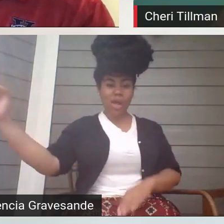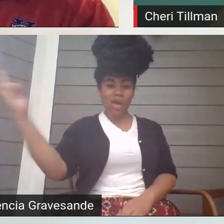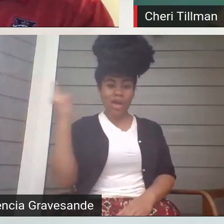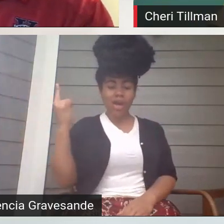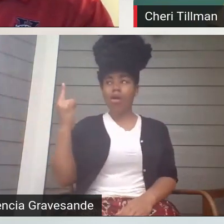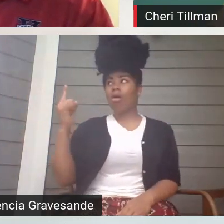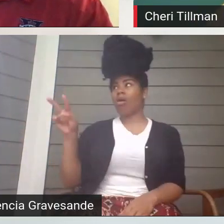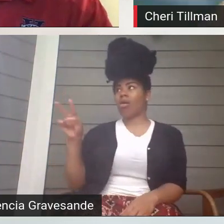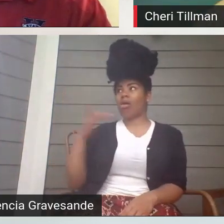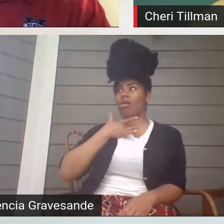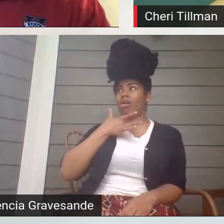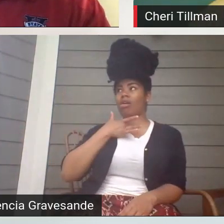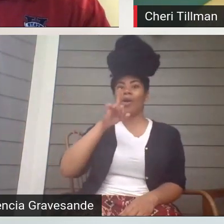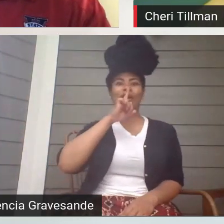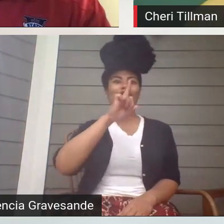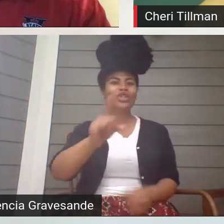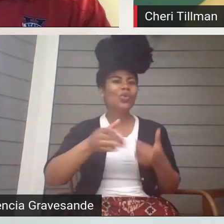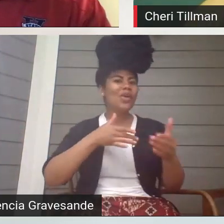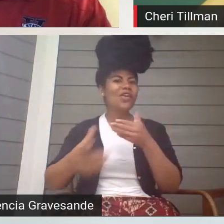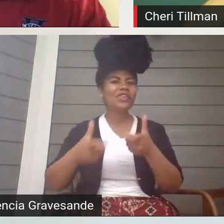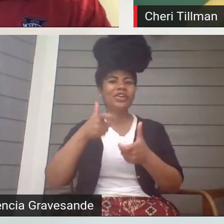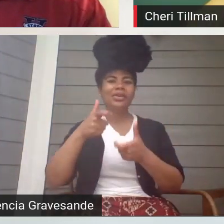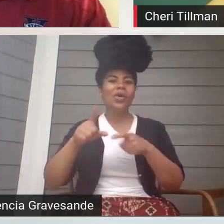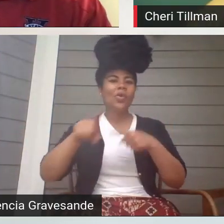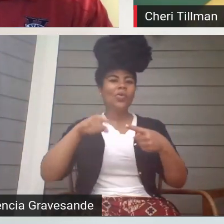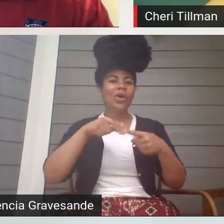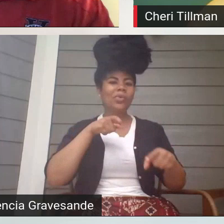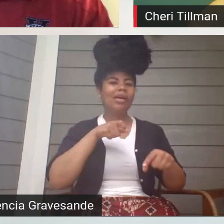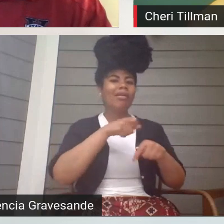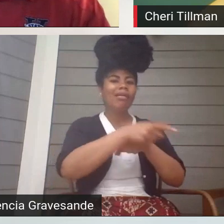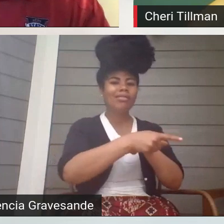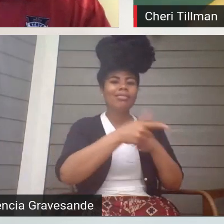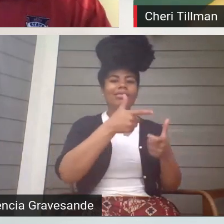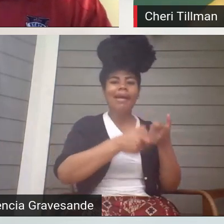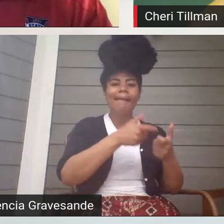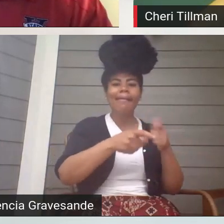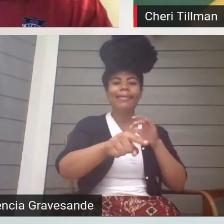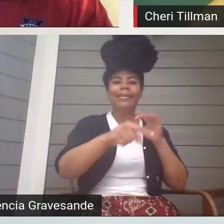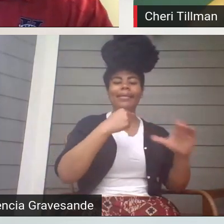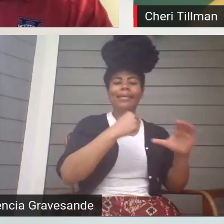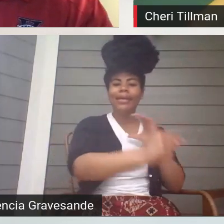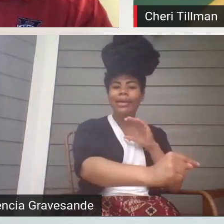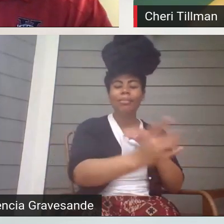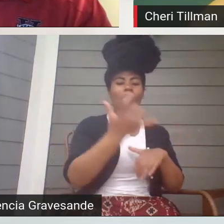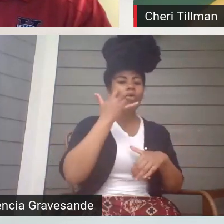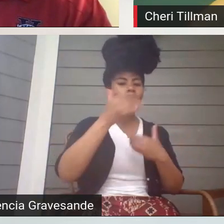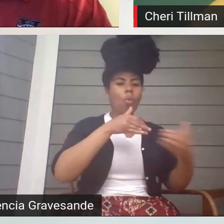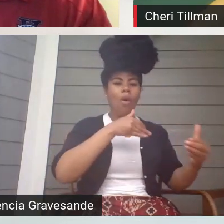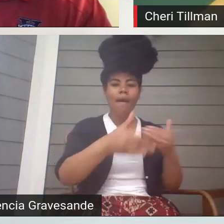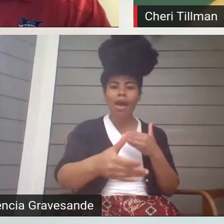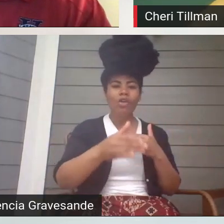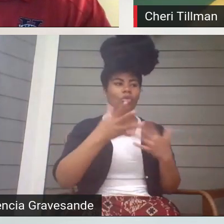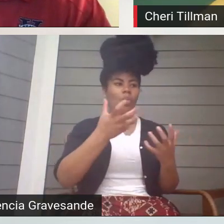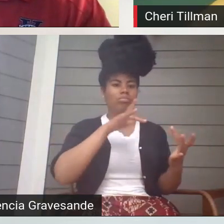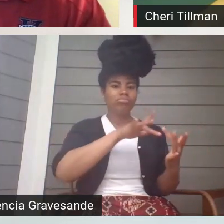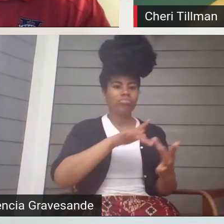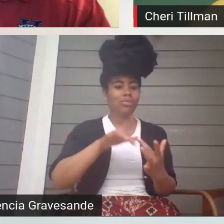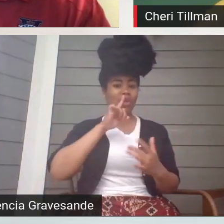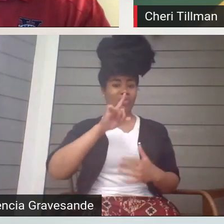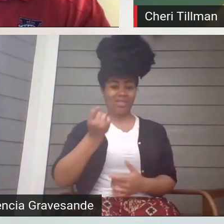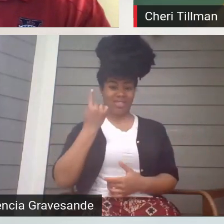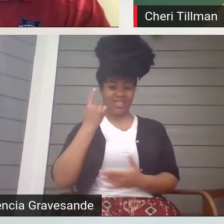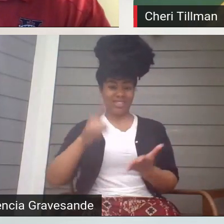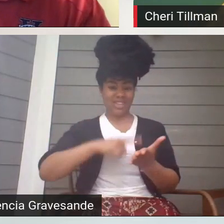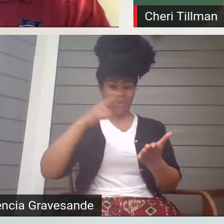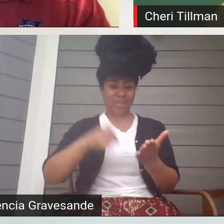those text outreaches. When we reach out, we do want to hear from you. And it is not uncommon for somebody on my advising team to show up